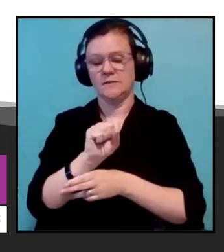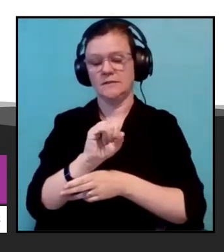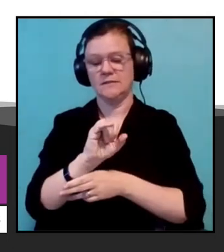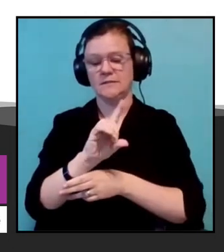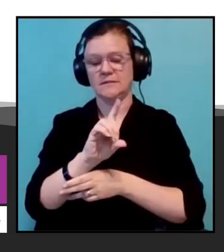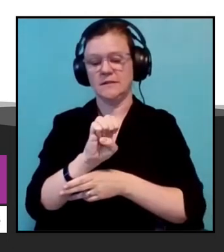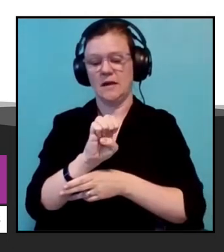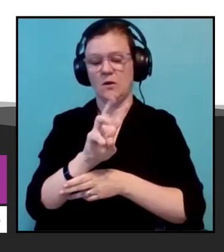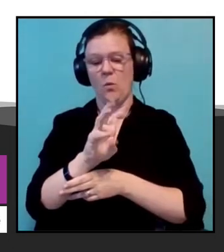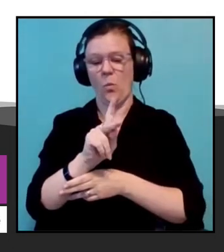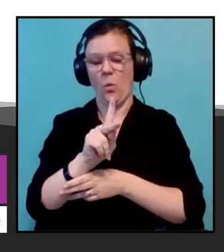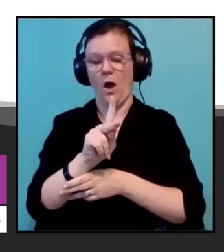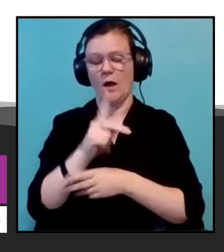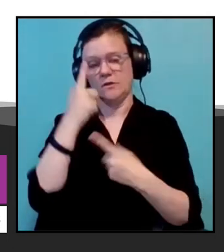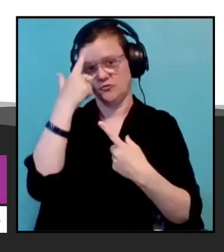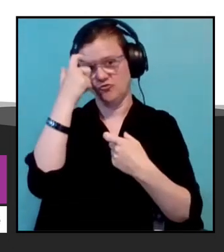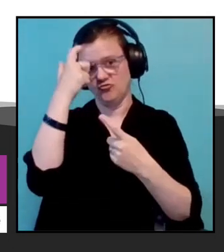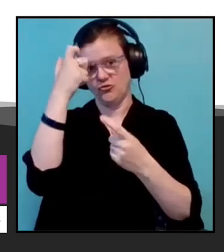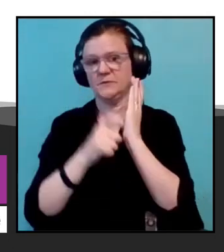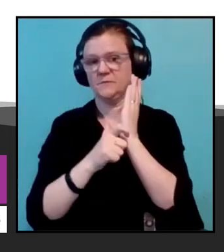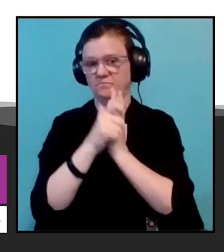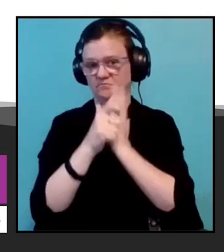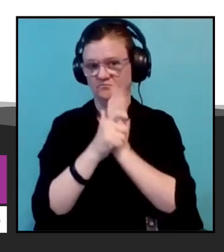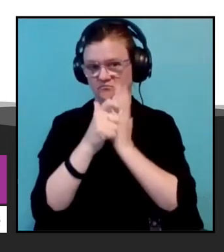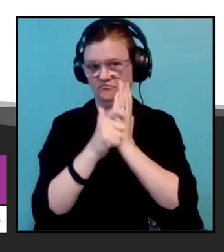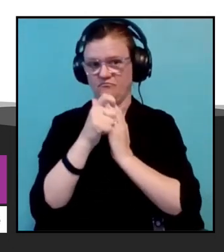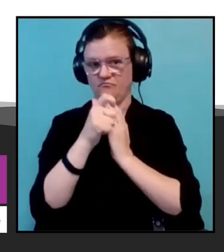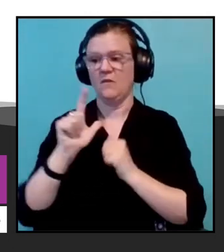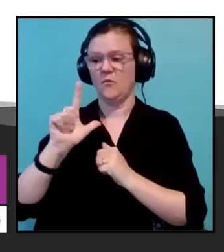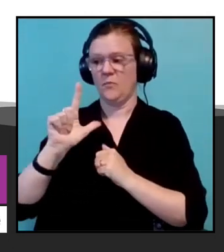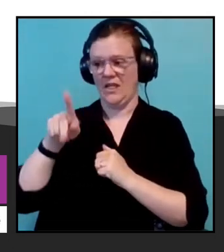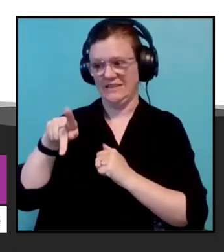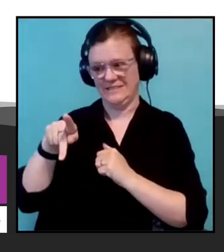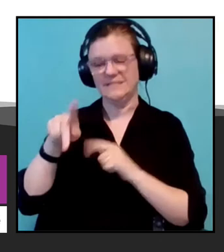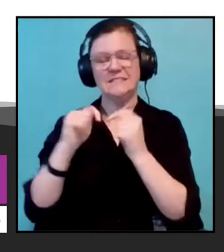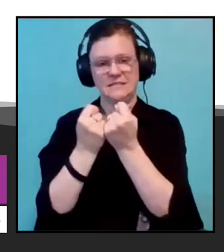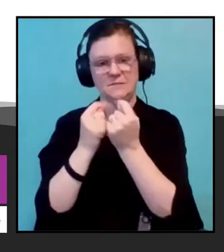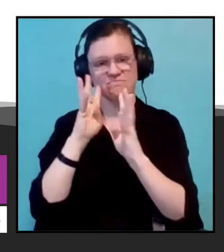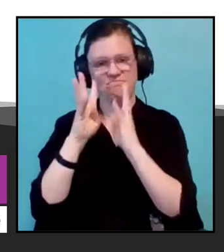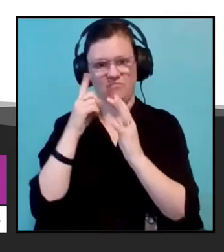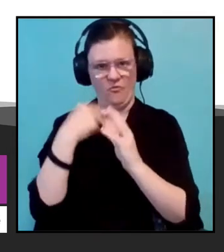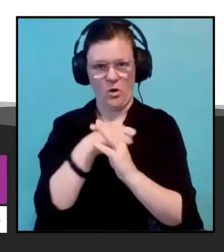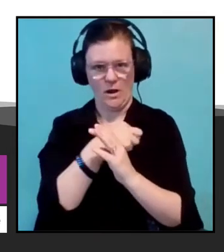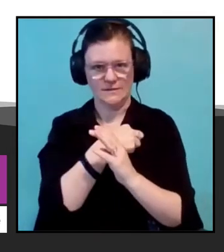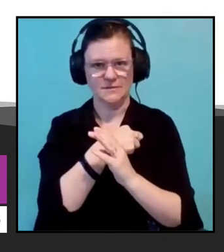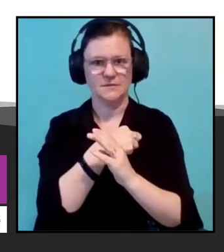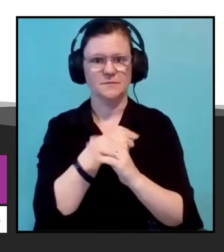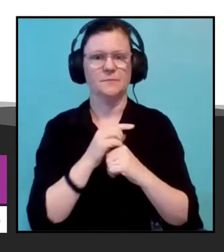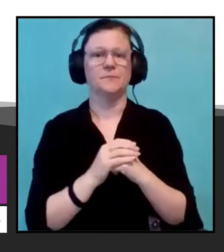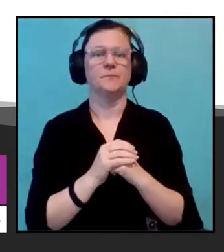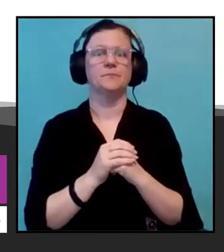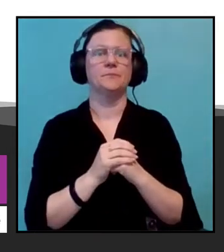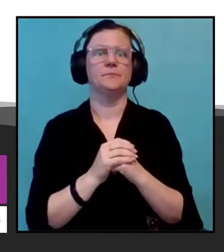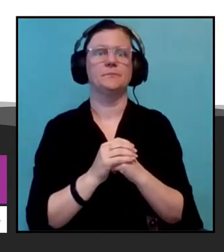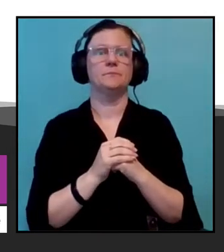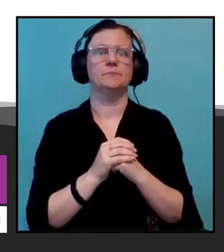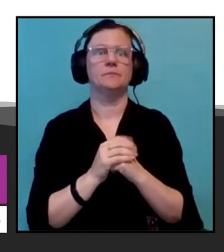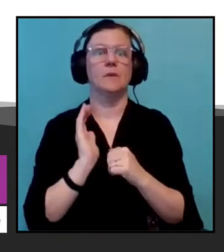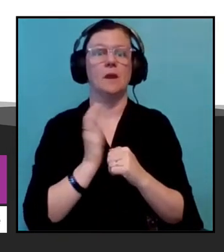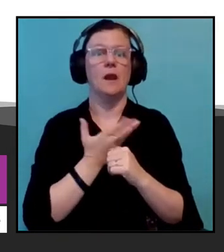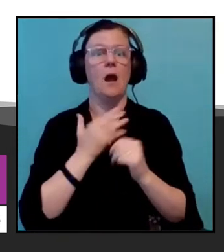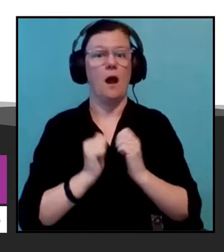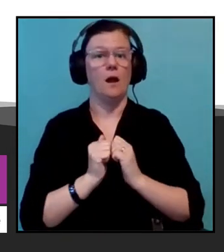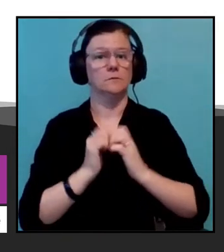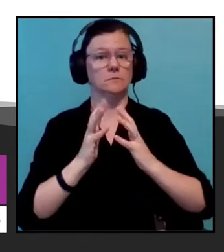was our flyer that CFL of the LP team so beautifully designed for us. Our activation was